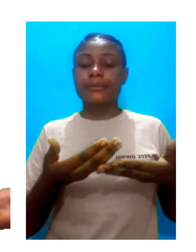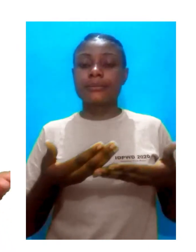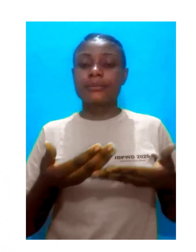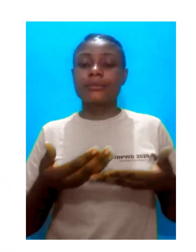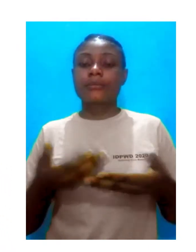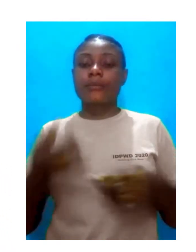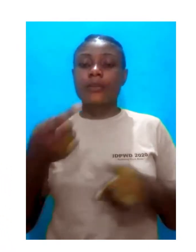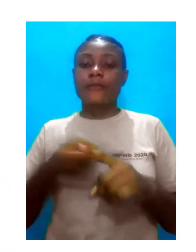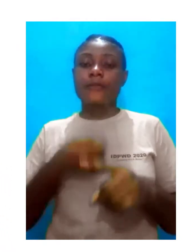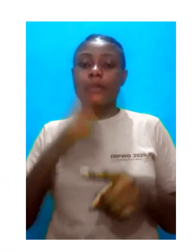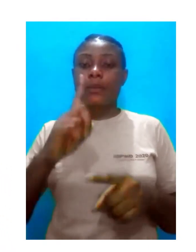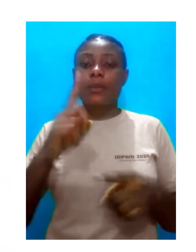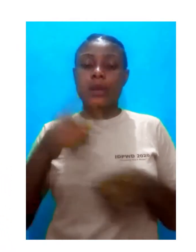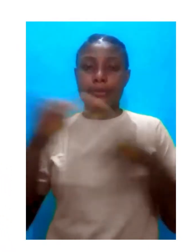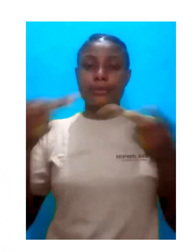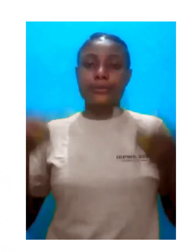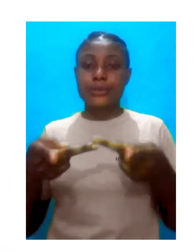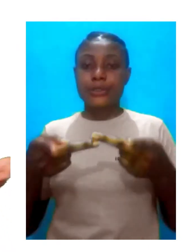carry